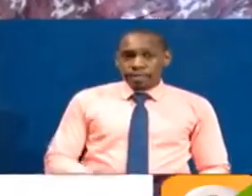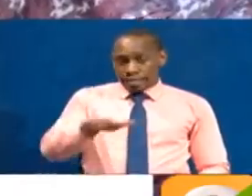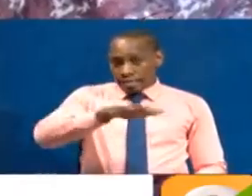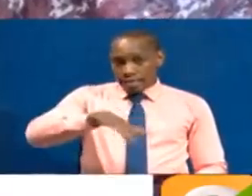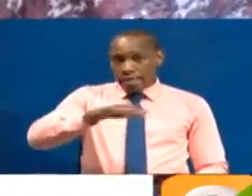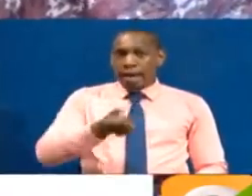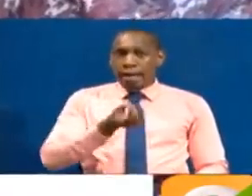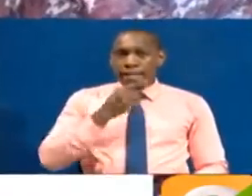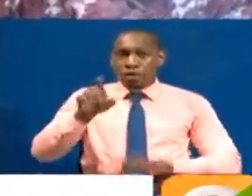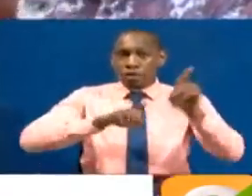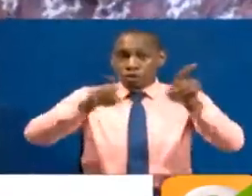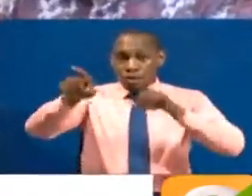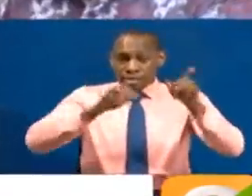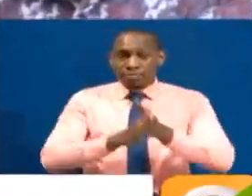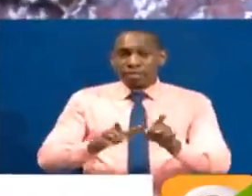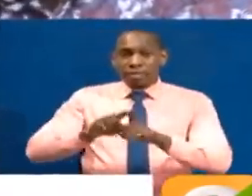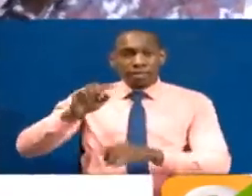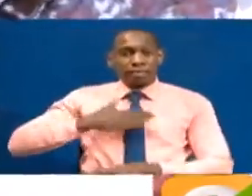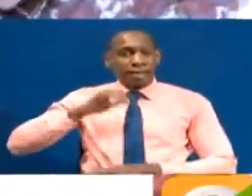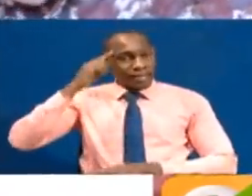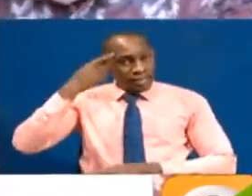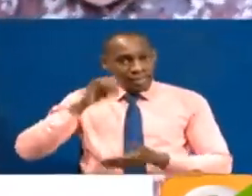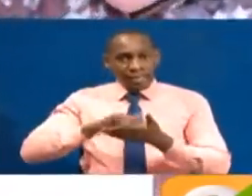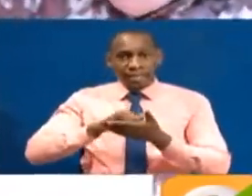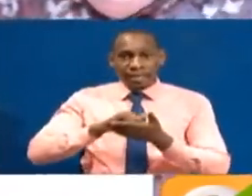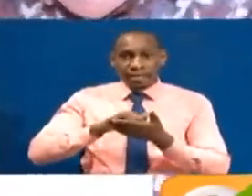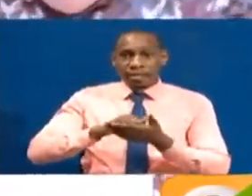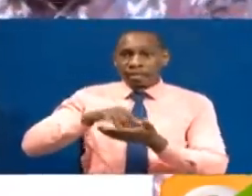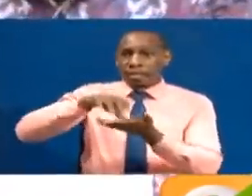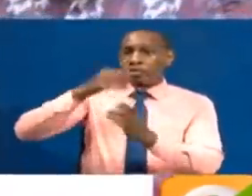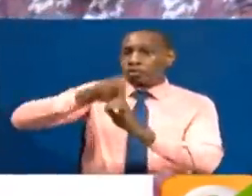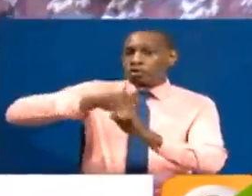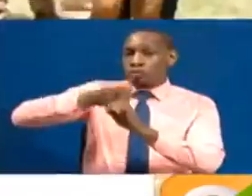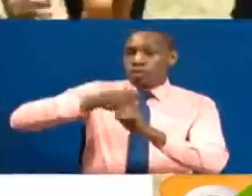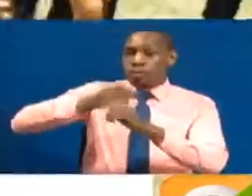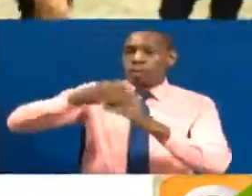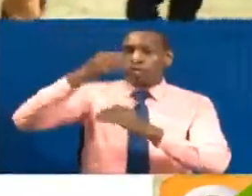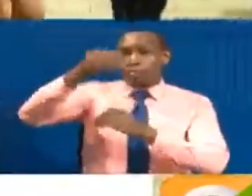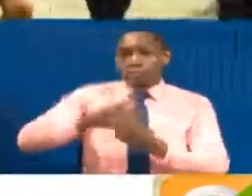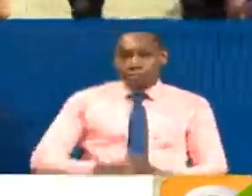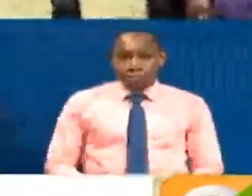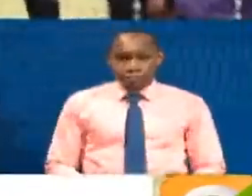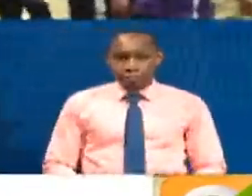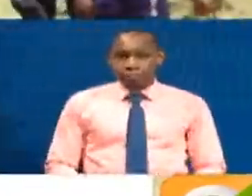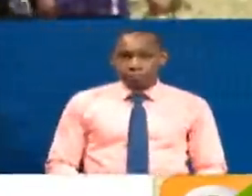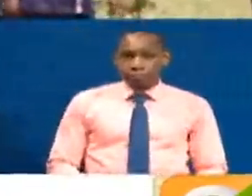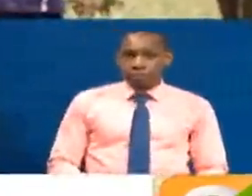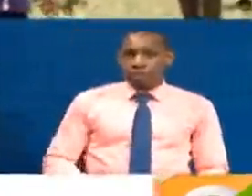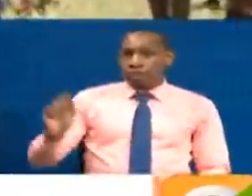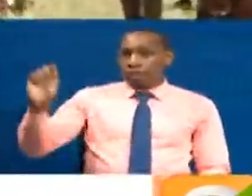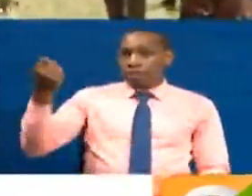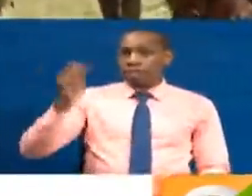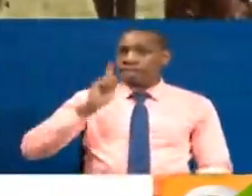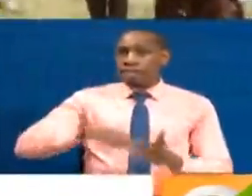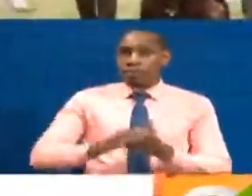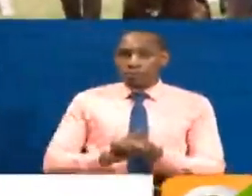site for medical tourism. And I think that is what the narrative we need to move forward with. The president said